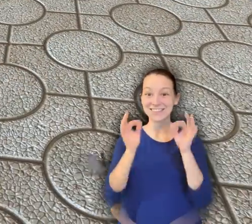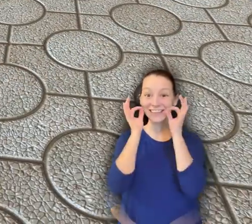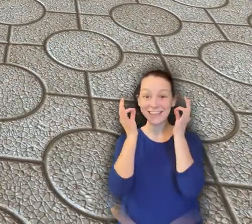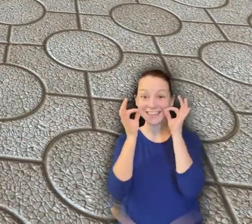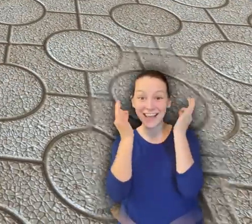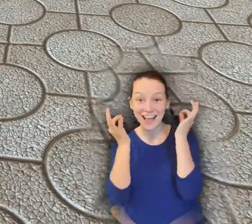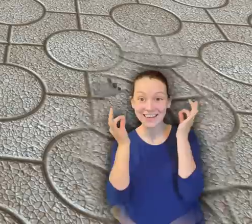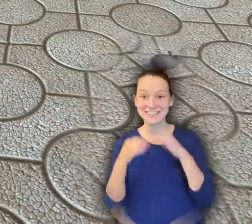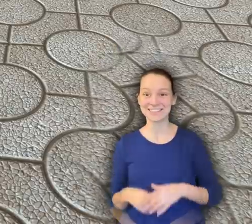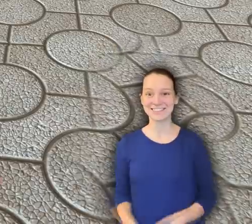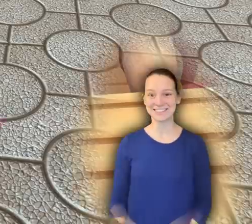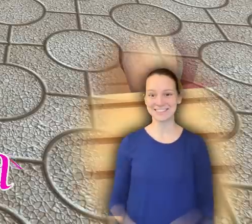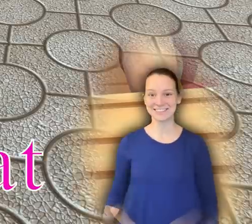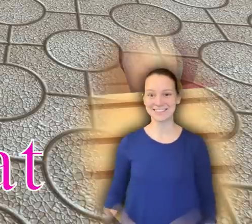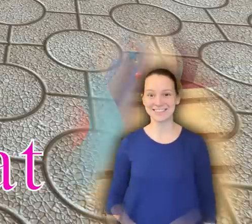foreign